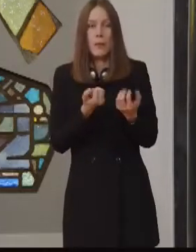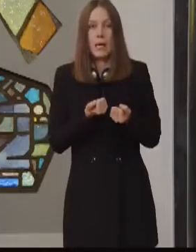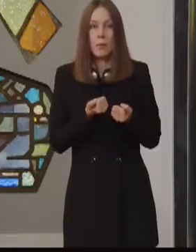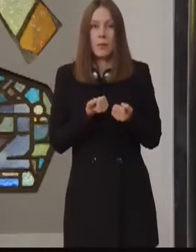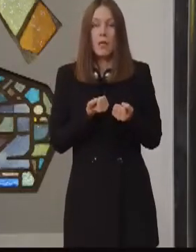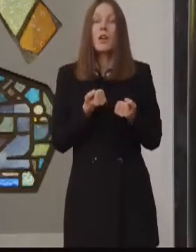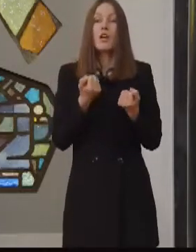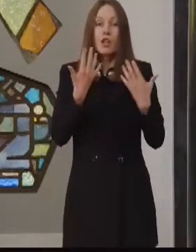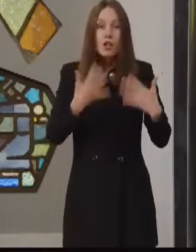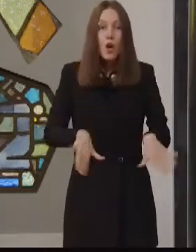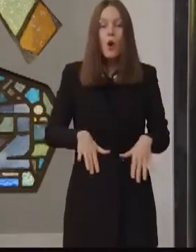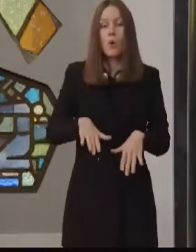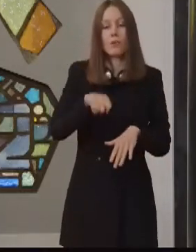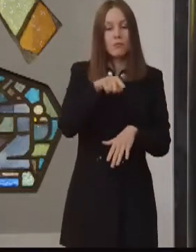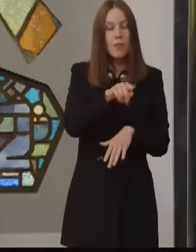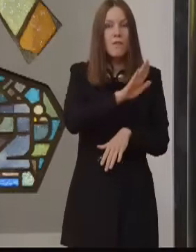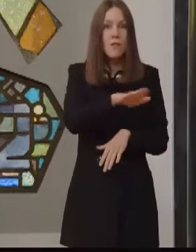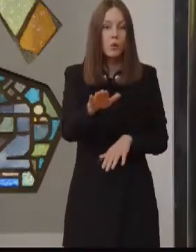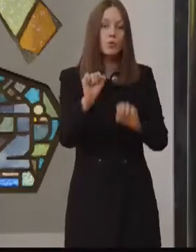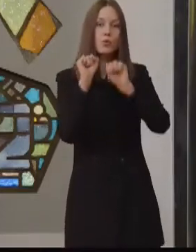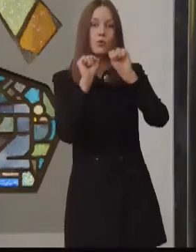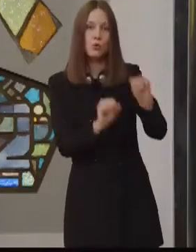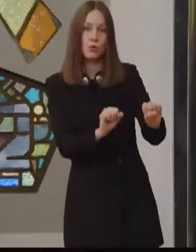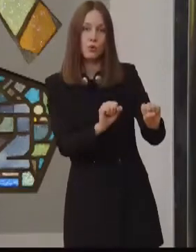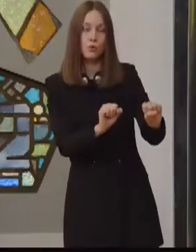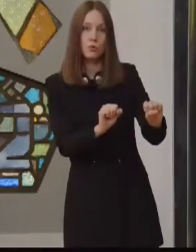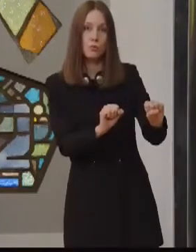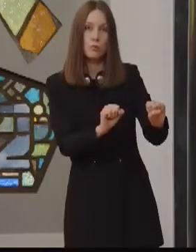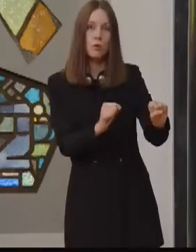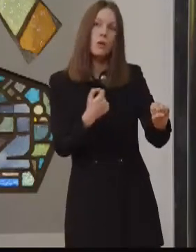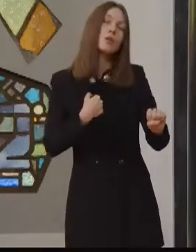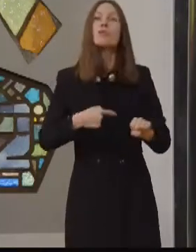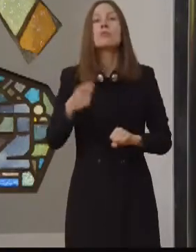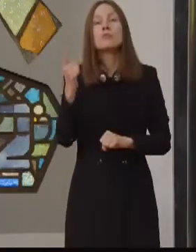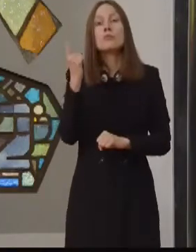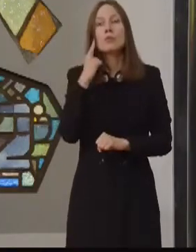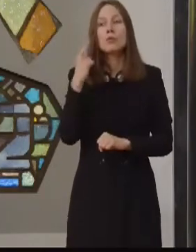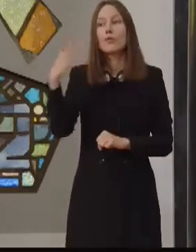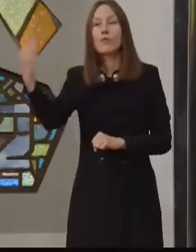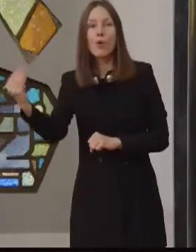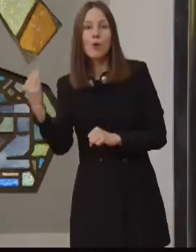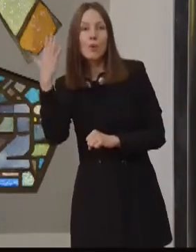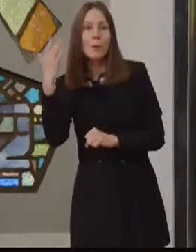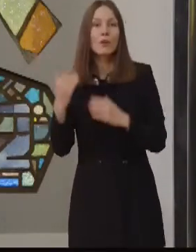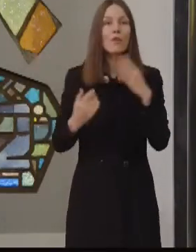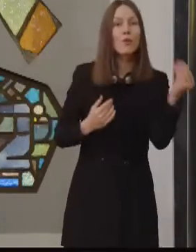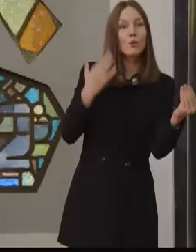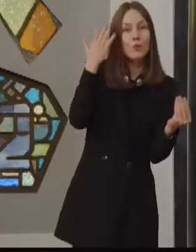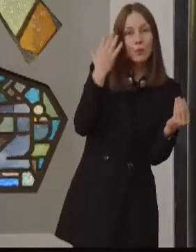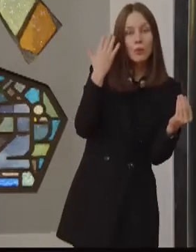understanding what is going on to accepting my child and to taking steps to protect my